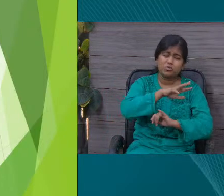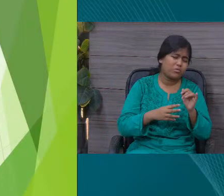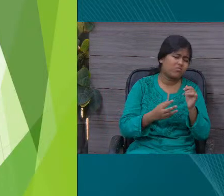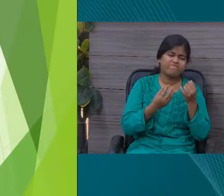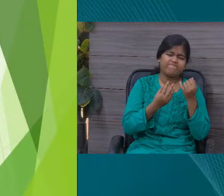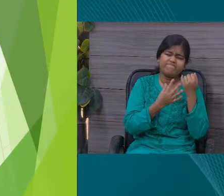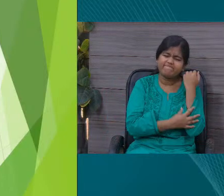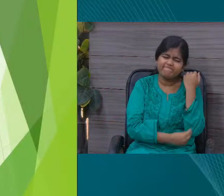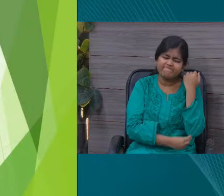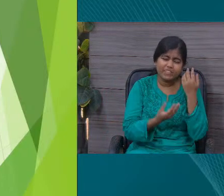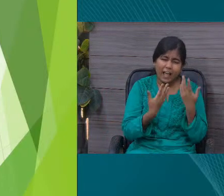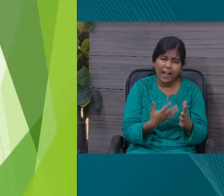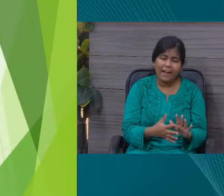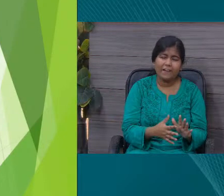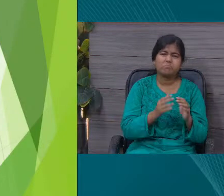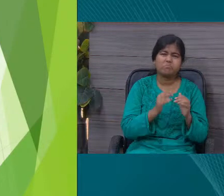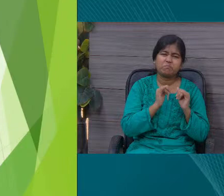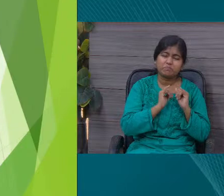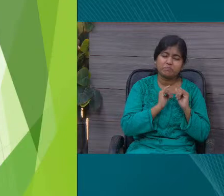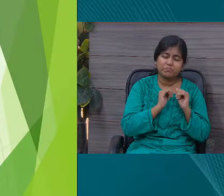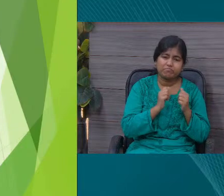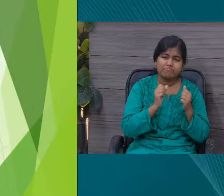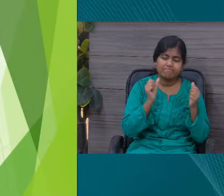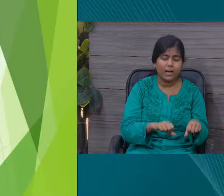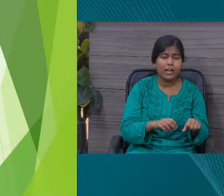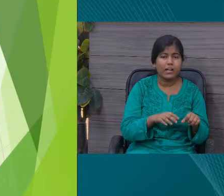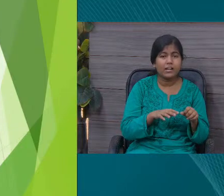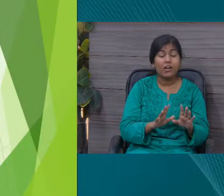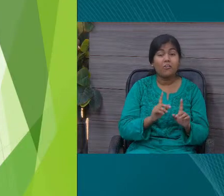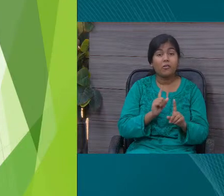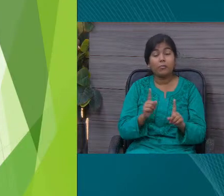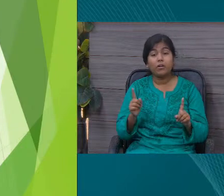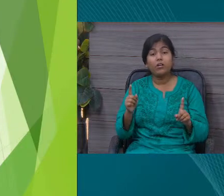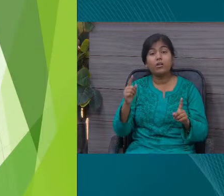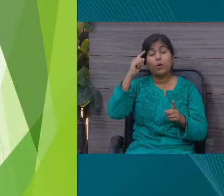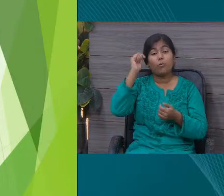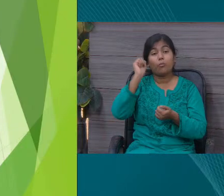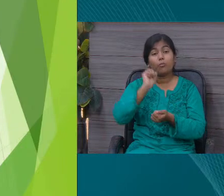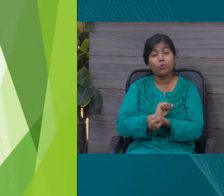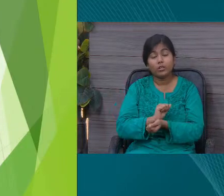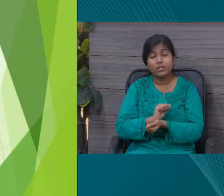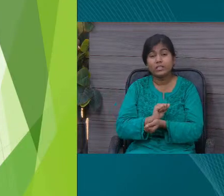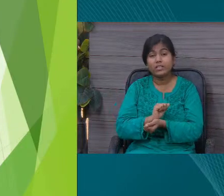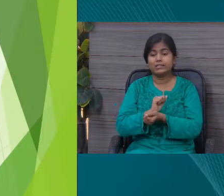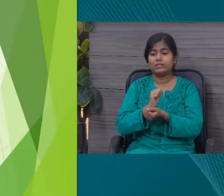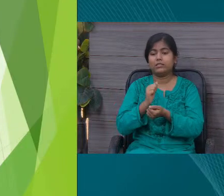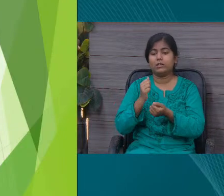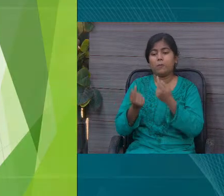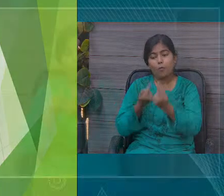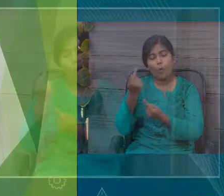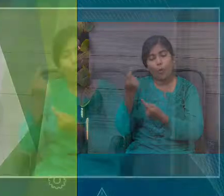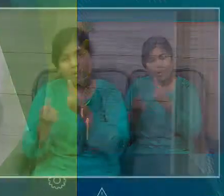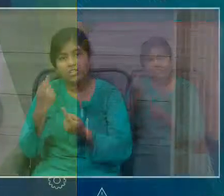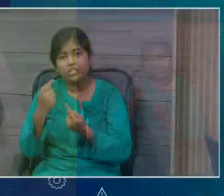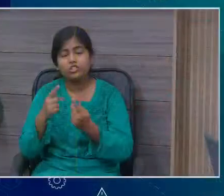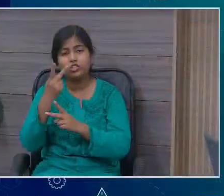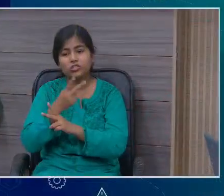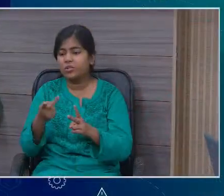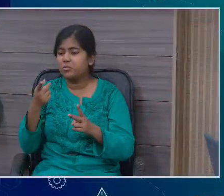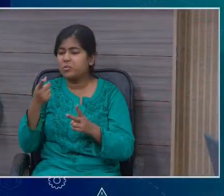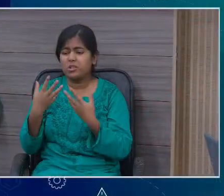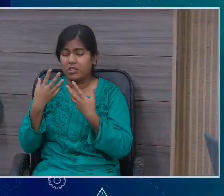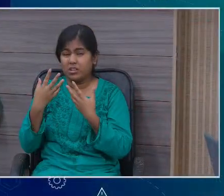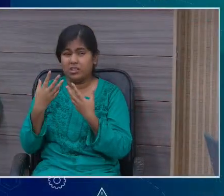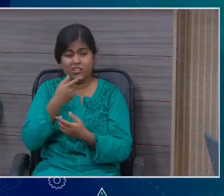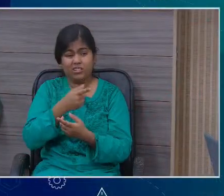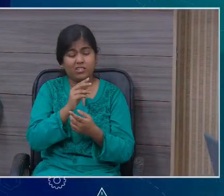for them, because the government, the police, the bureaucrats, they are all they do not want to improve